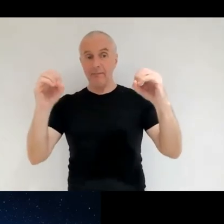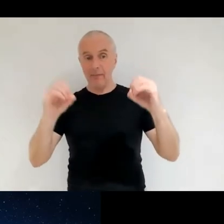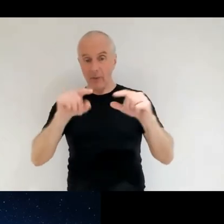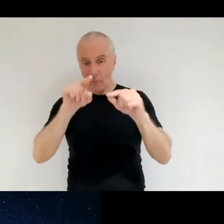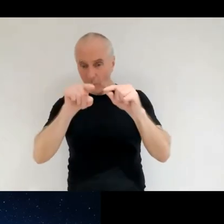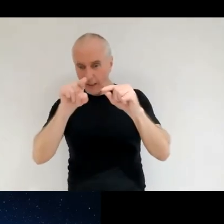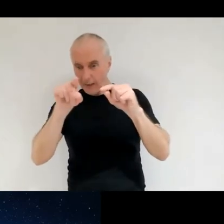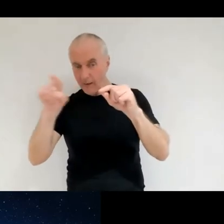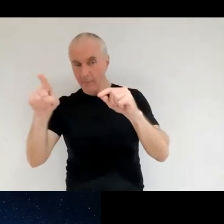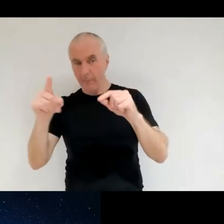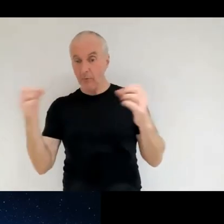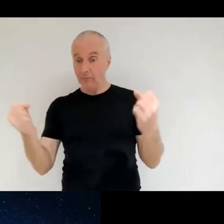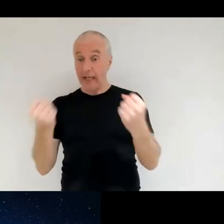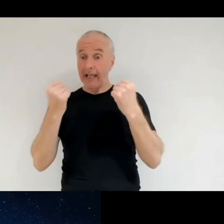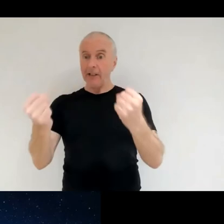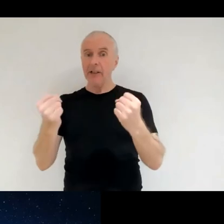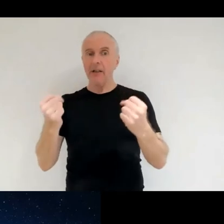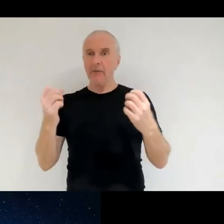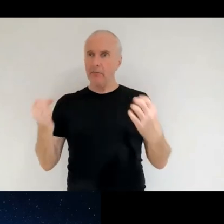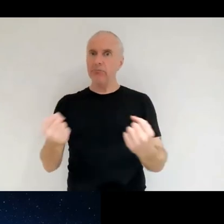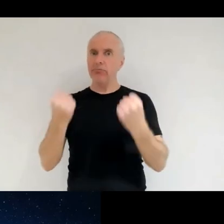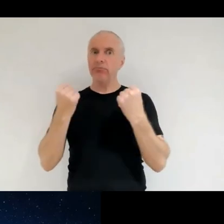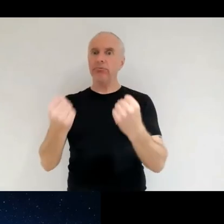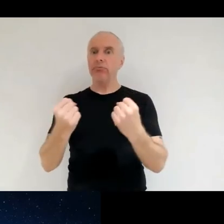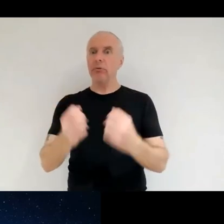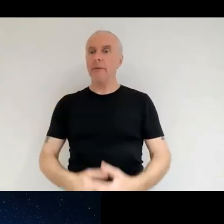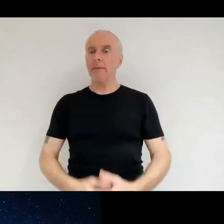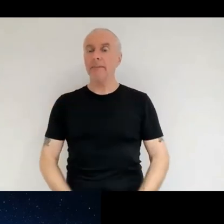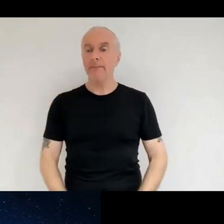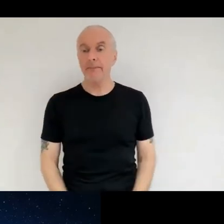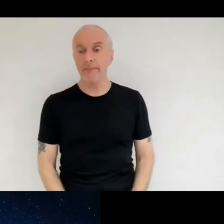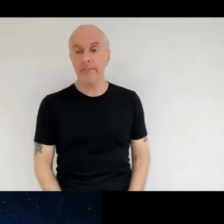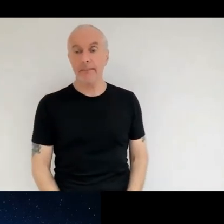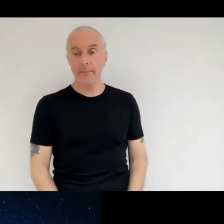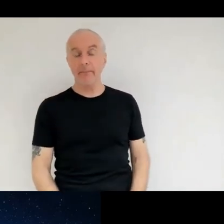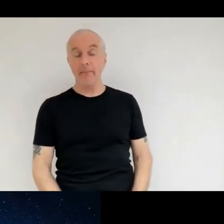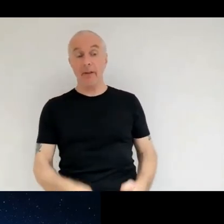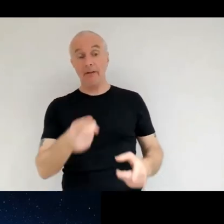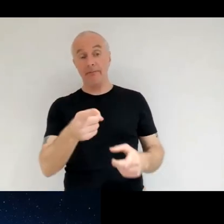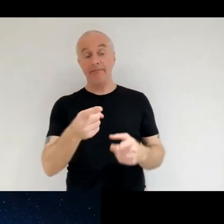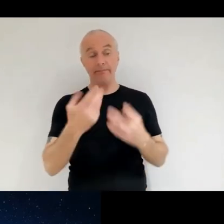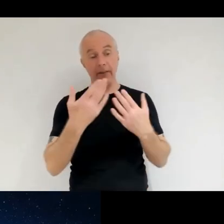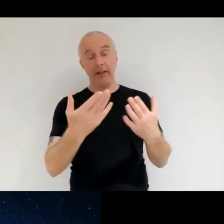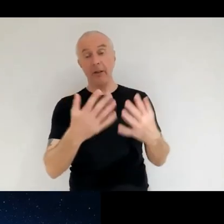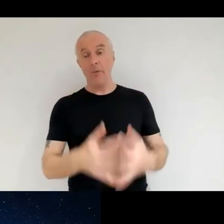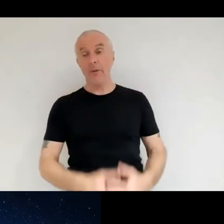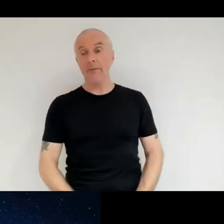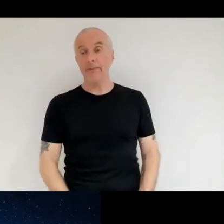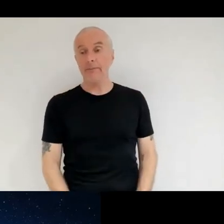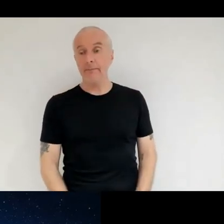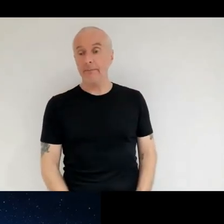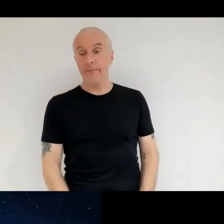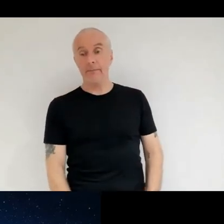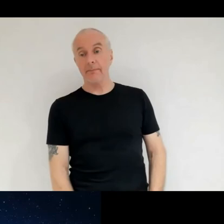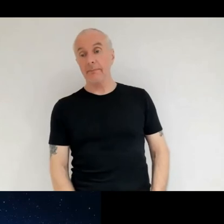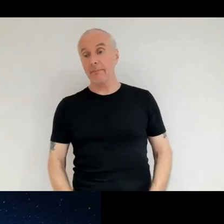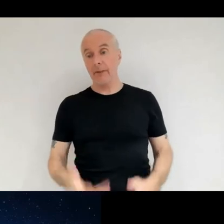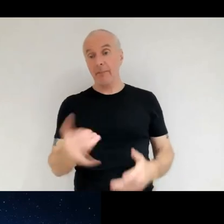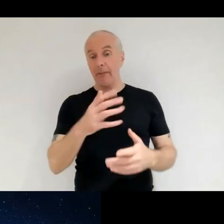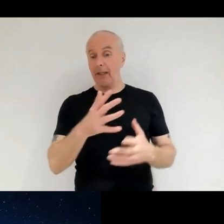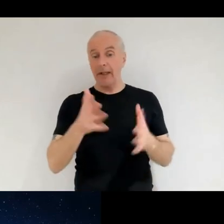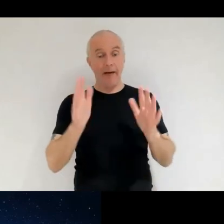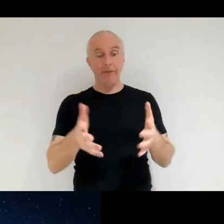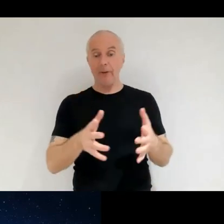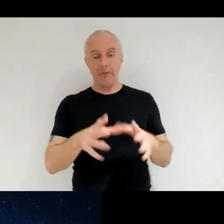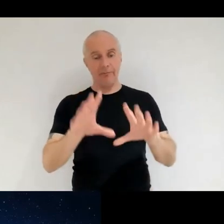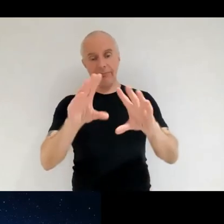energy that's in those gravitational waves, it's insane. Brilliant. Yeah, fantastic. And the questions keep coming. I may have to curtail some of these, ladies